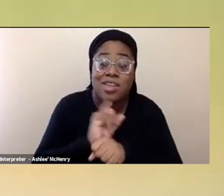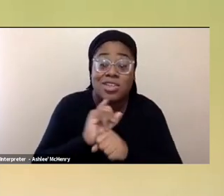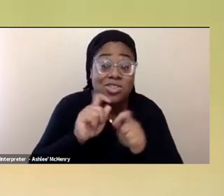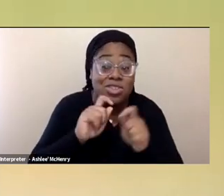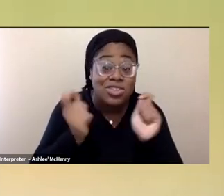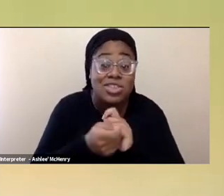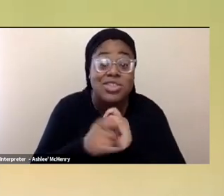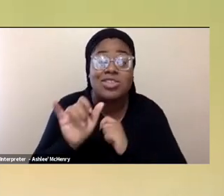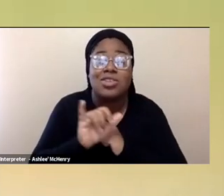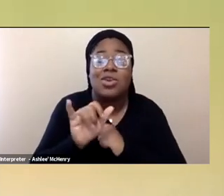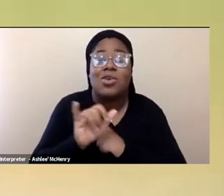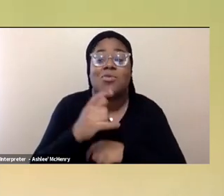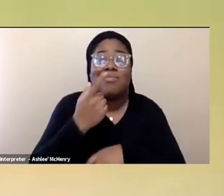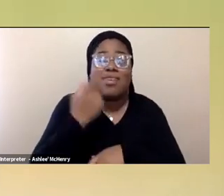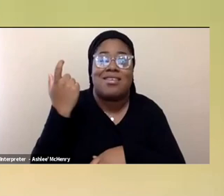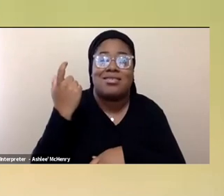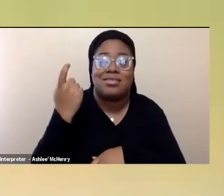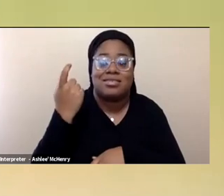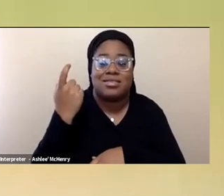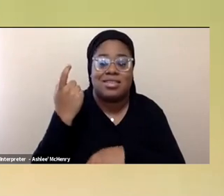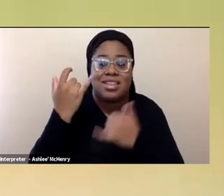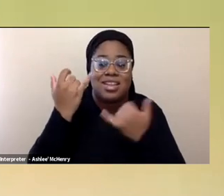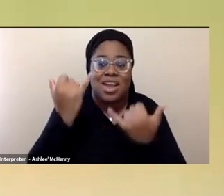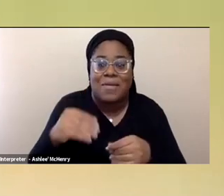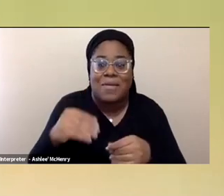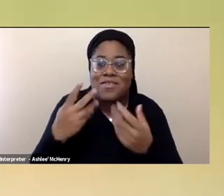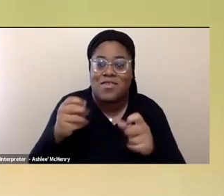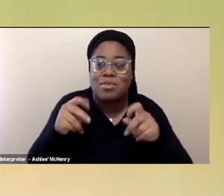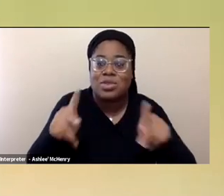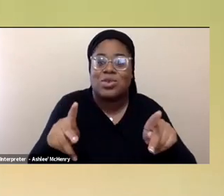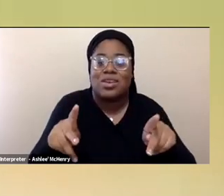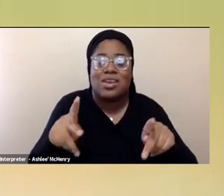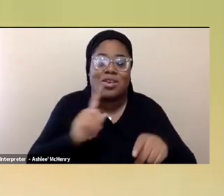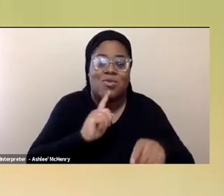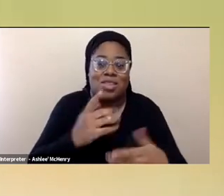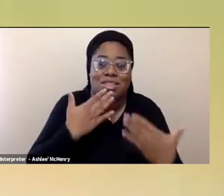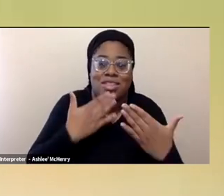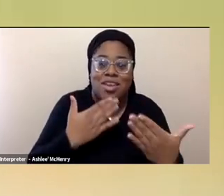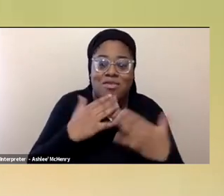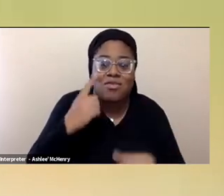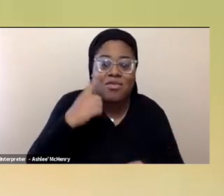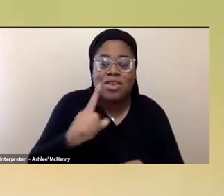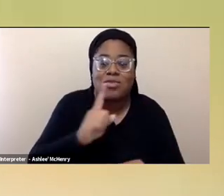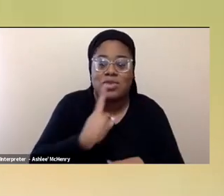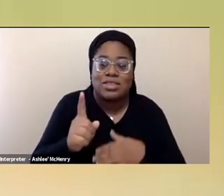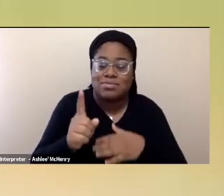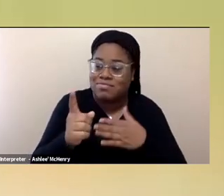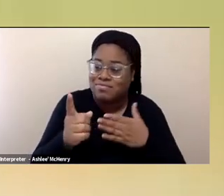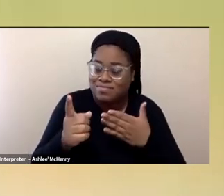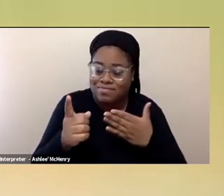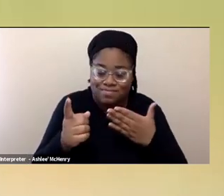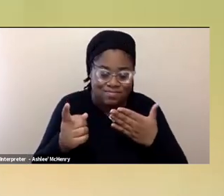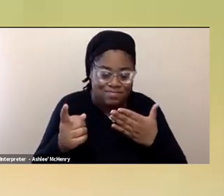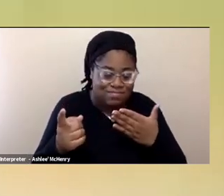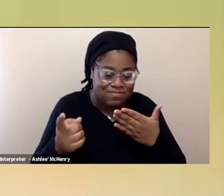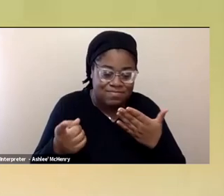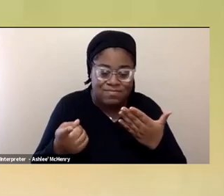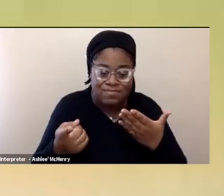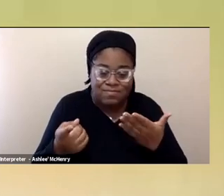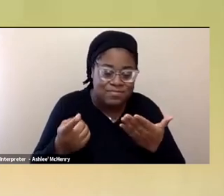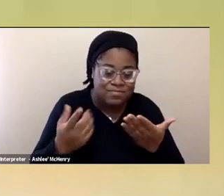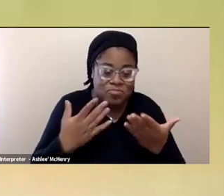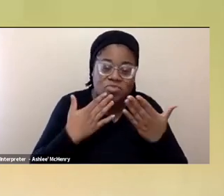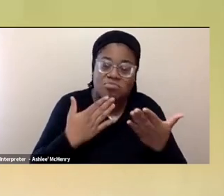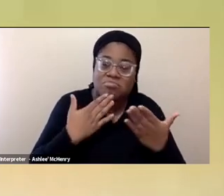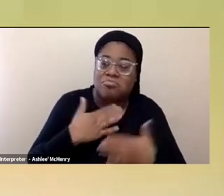much as it is, because I'm given opportunities that I'm so thankful for and I appreciate so much, because I know I may not have had